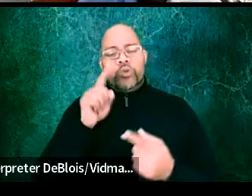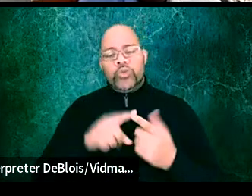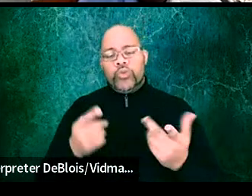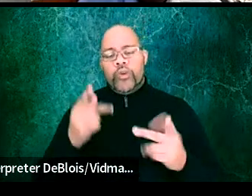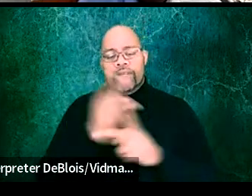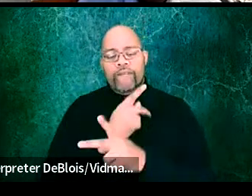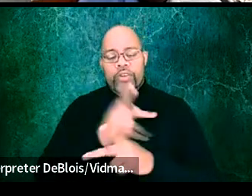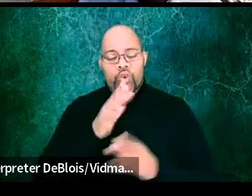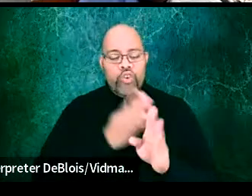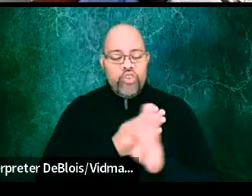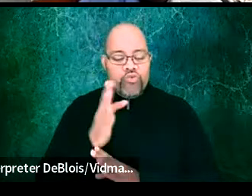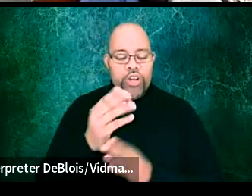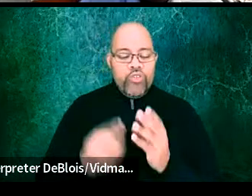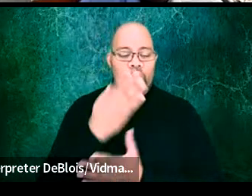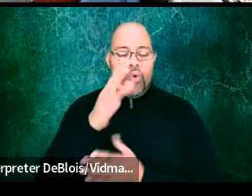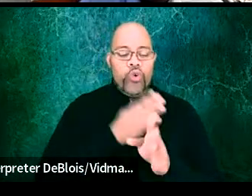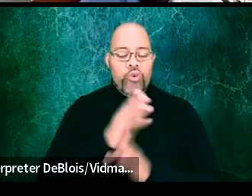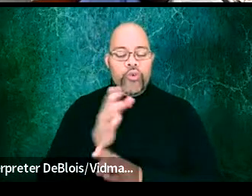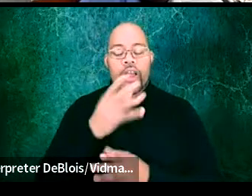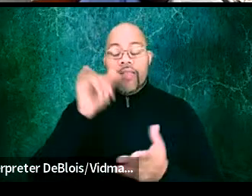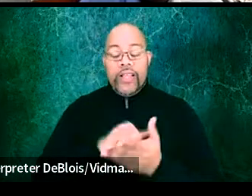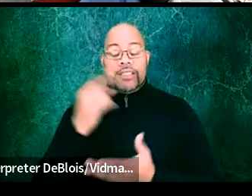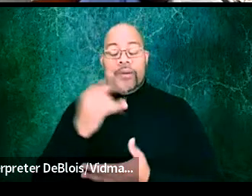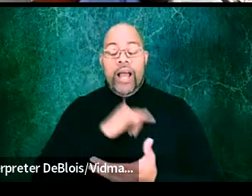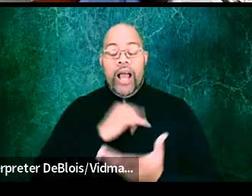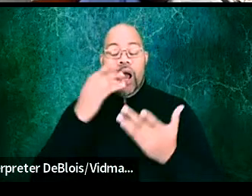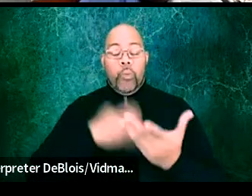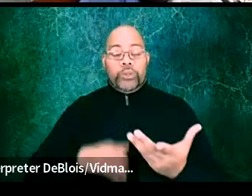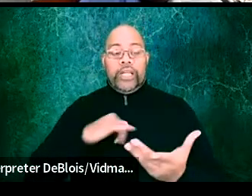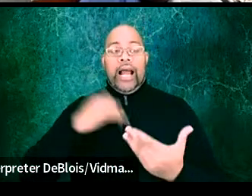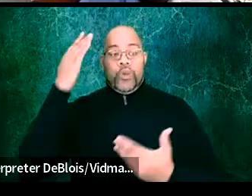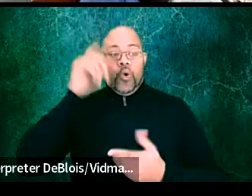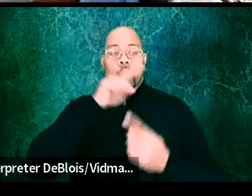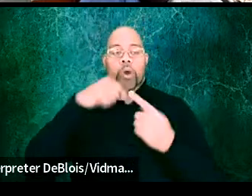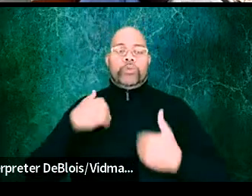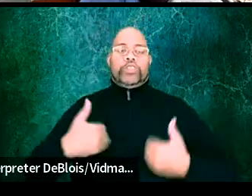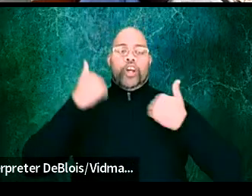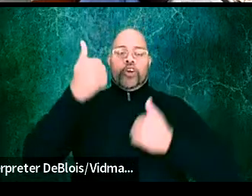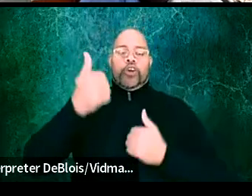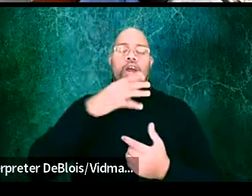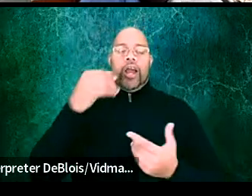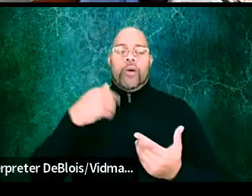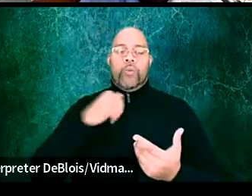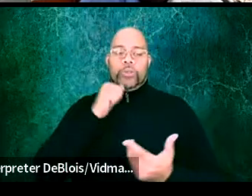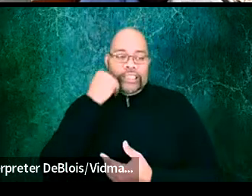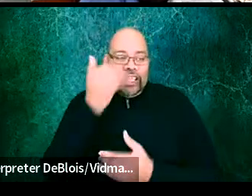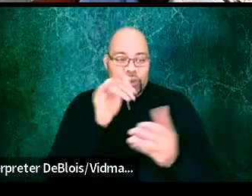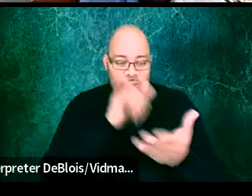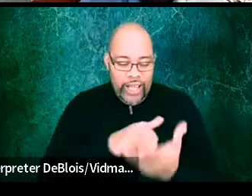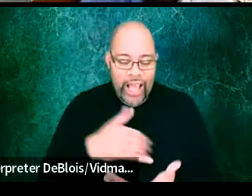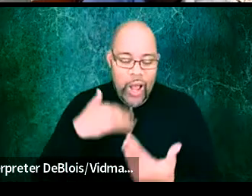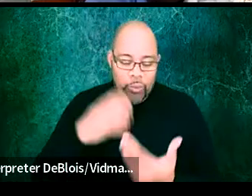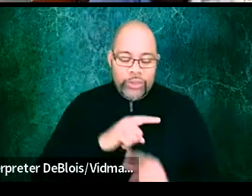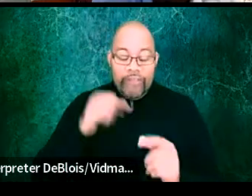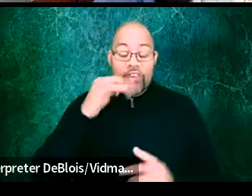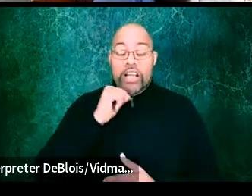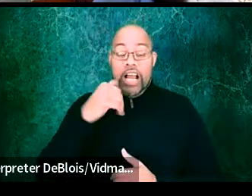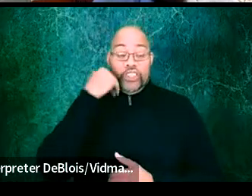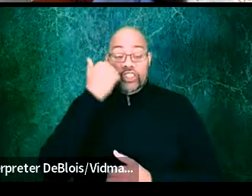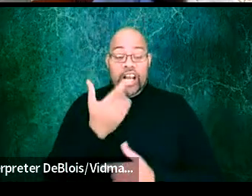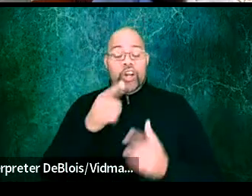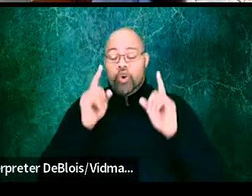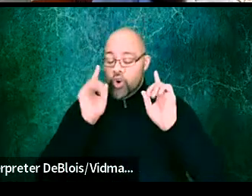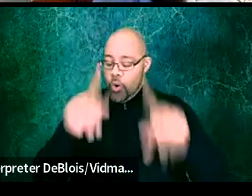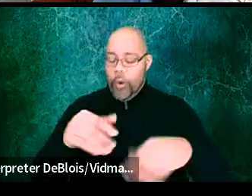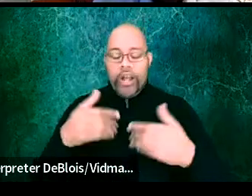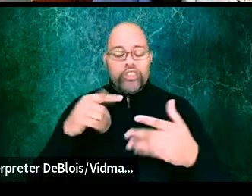figure out your career and grow your career. And that's something that I kind of wish I had known when I was younger and wasn't too shy to do. So if you aren't too shy, just go ahead